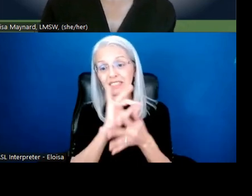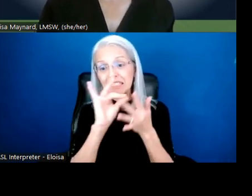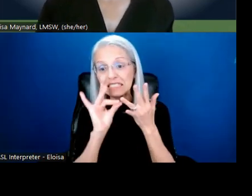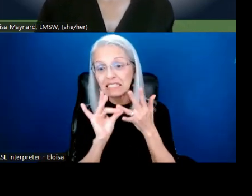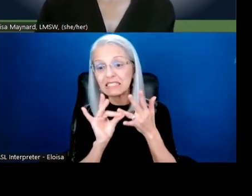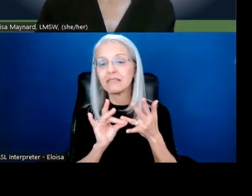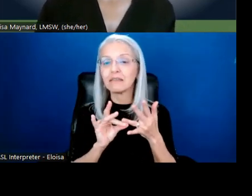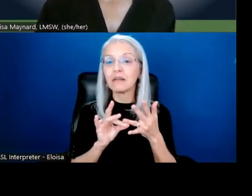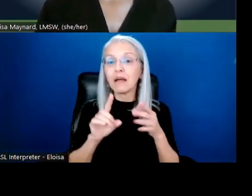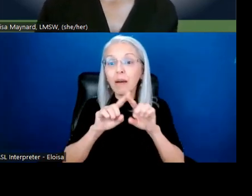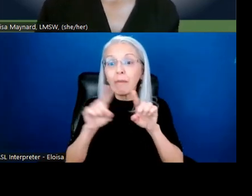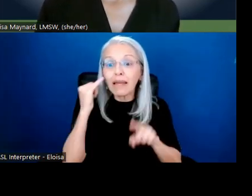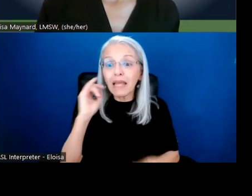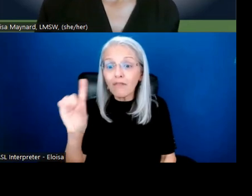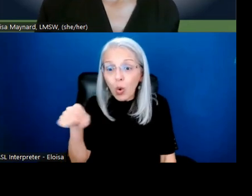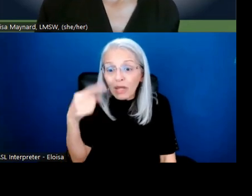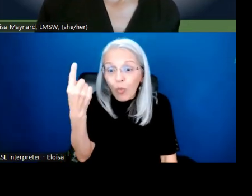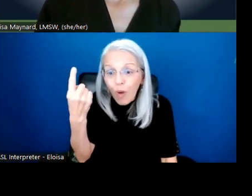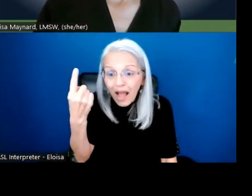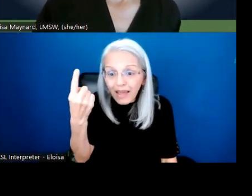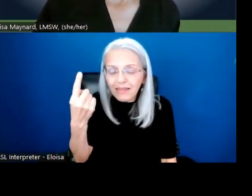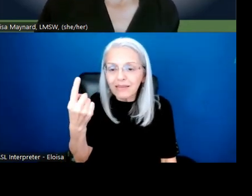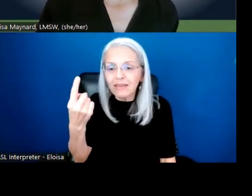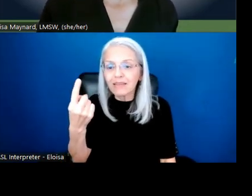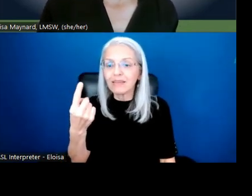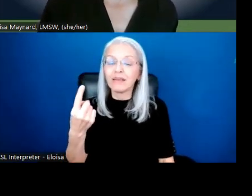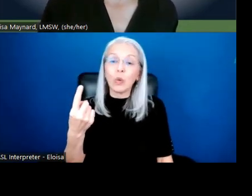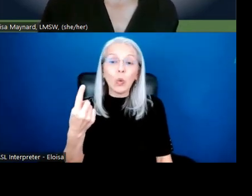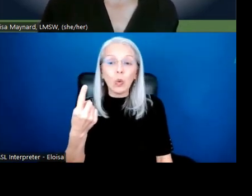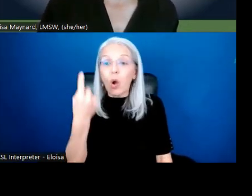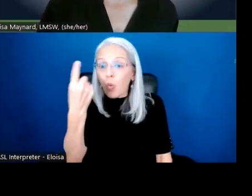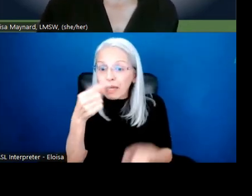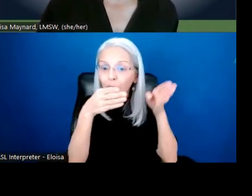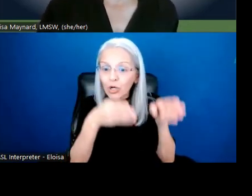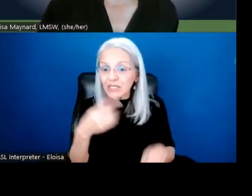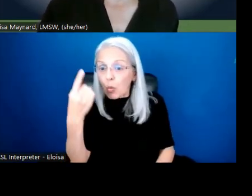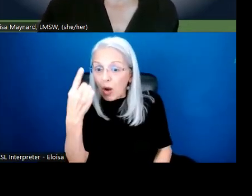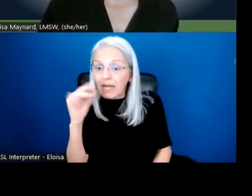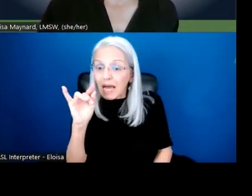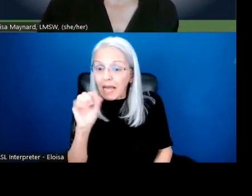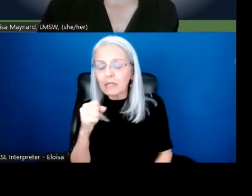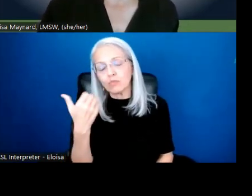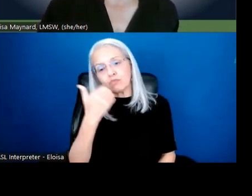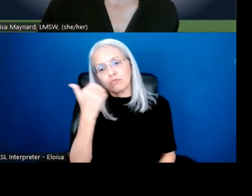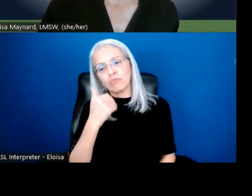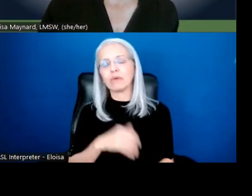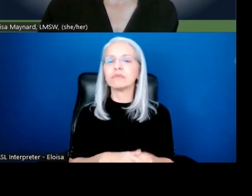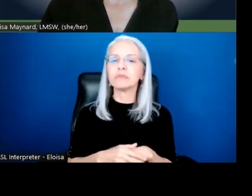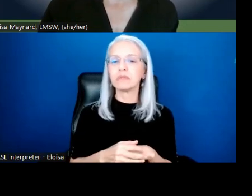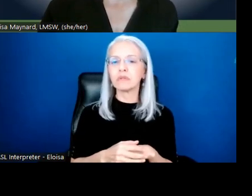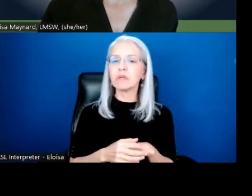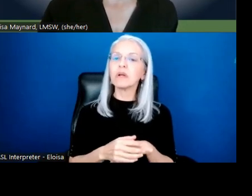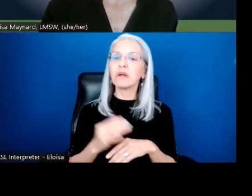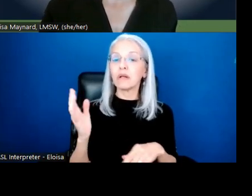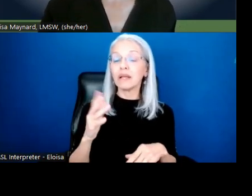you can only take one other item or person, my goodness. So within the context of a foster